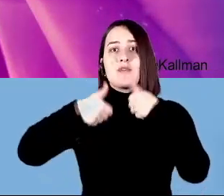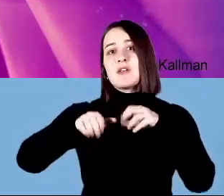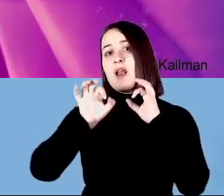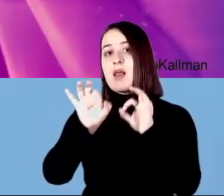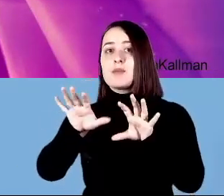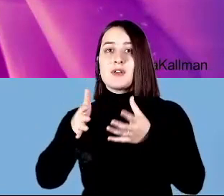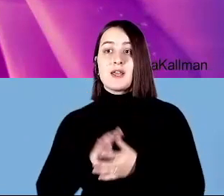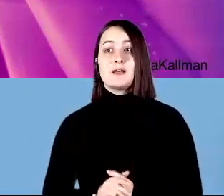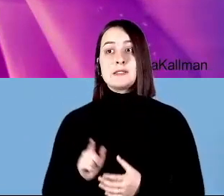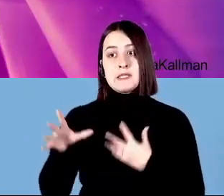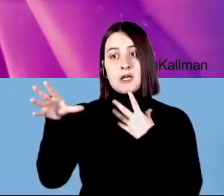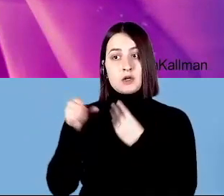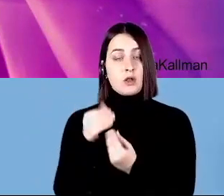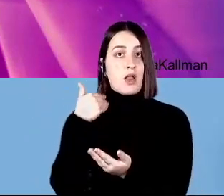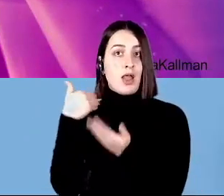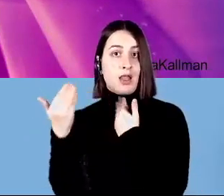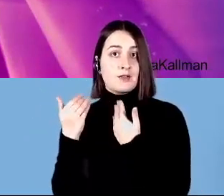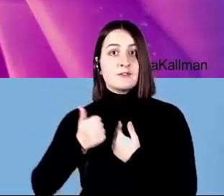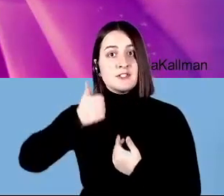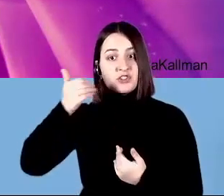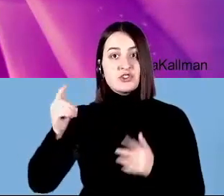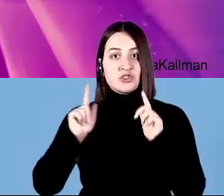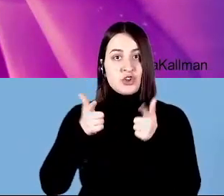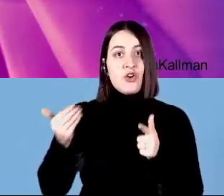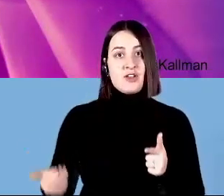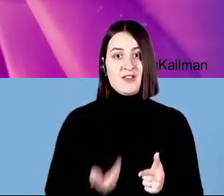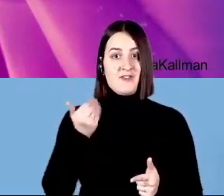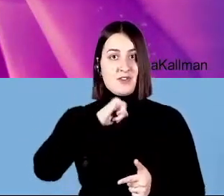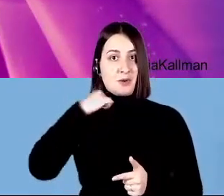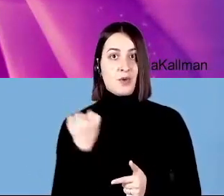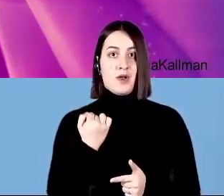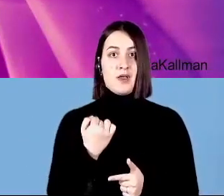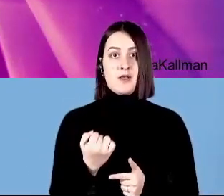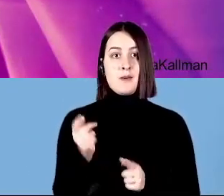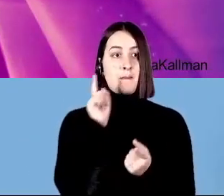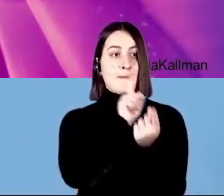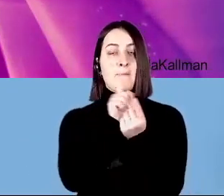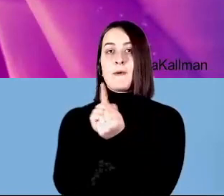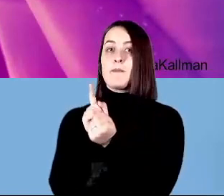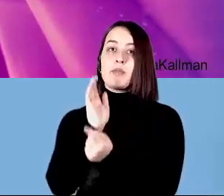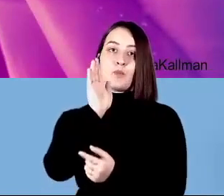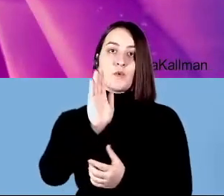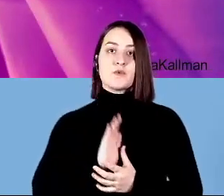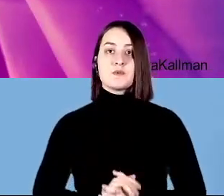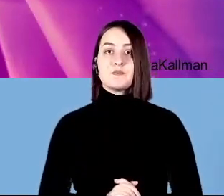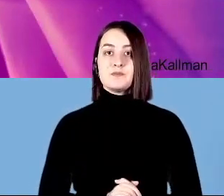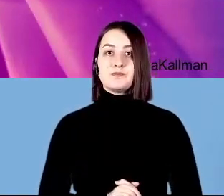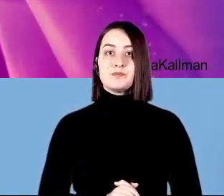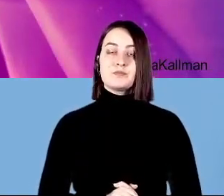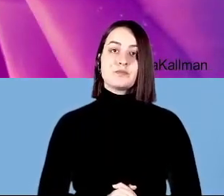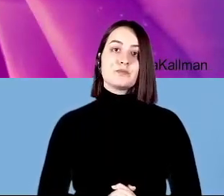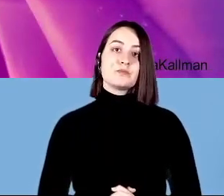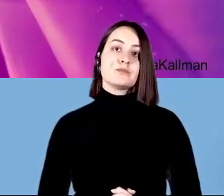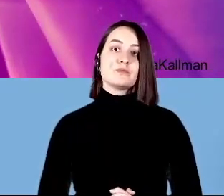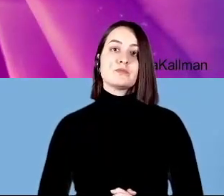questions. Are we going to have to distinguish between who is an AI avatar and who is a human? And do these